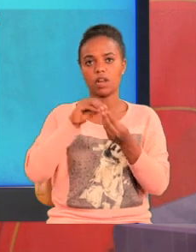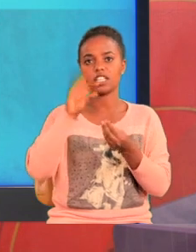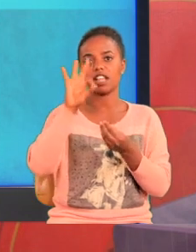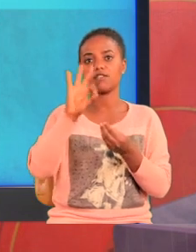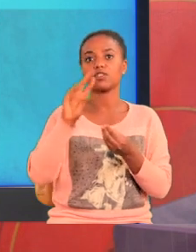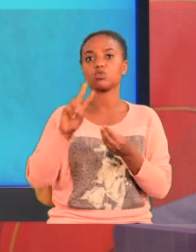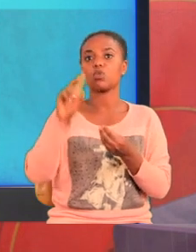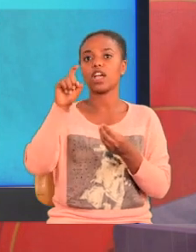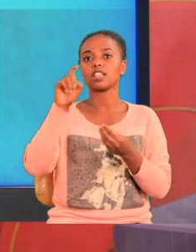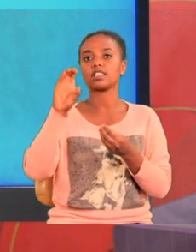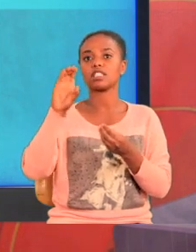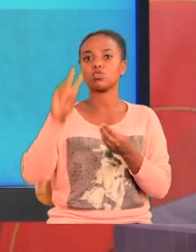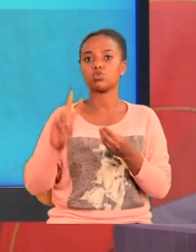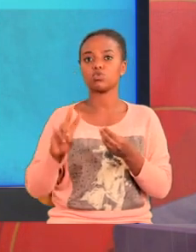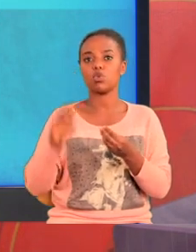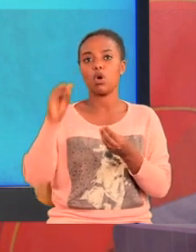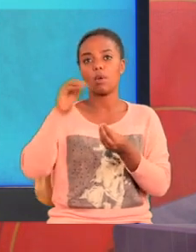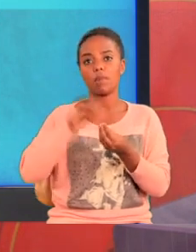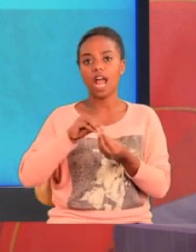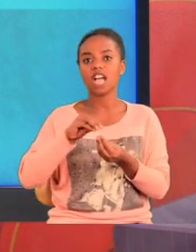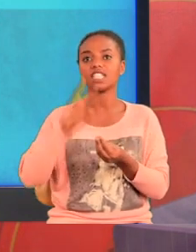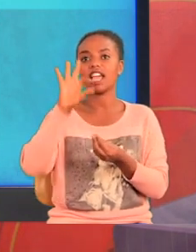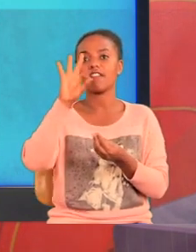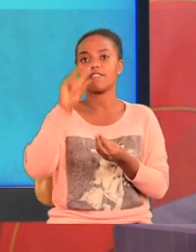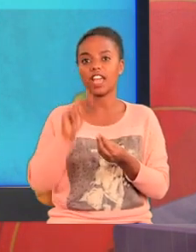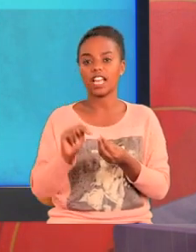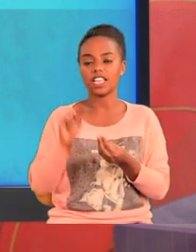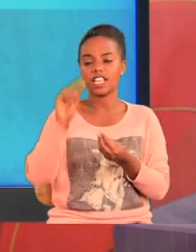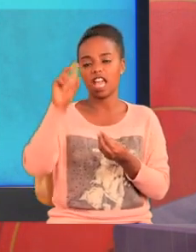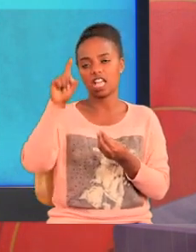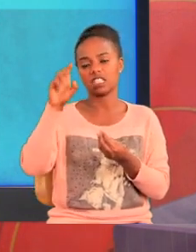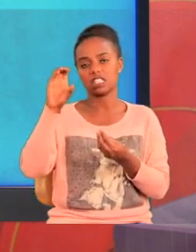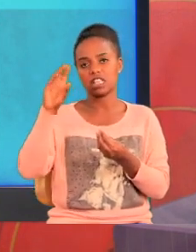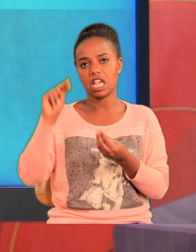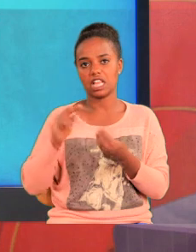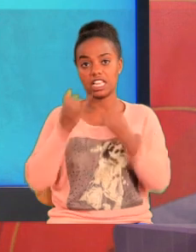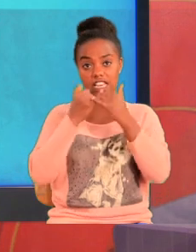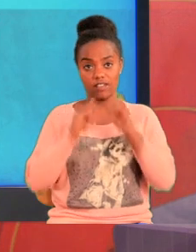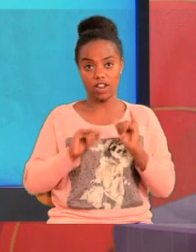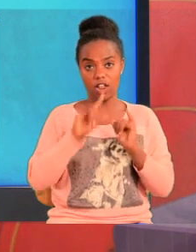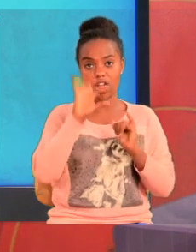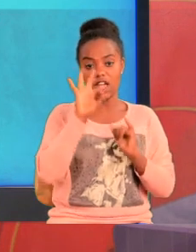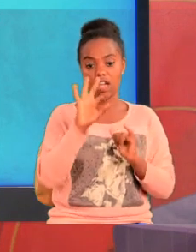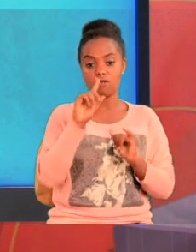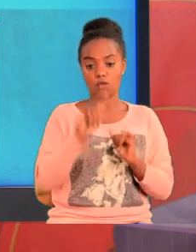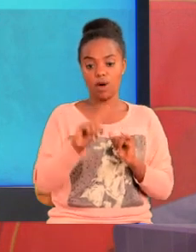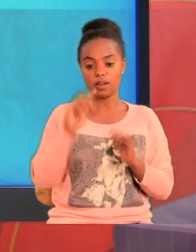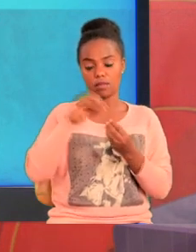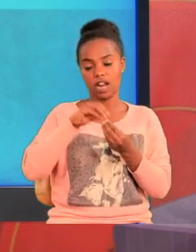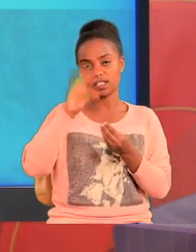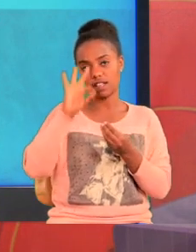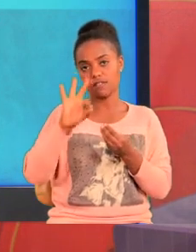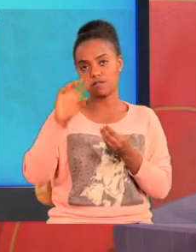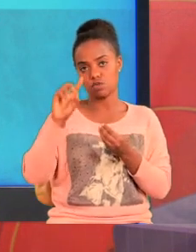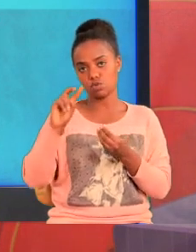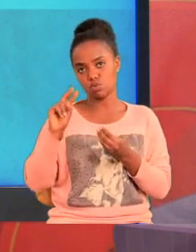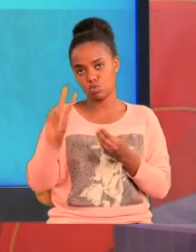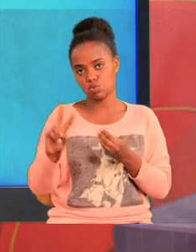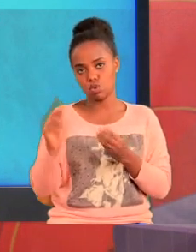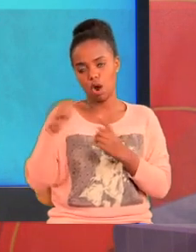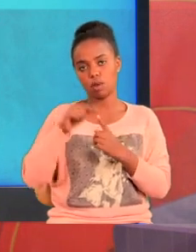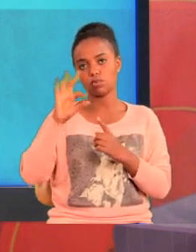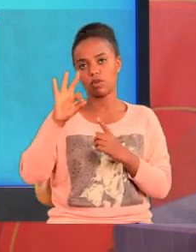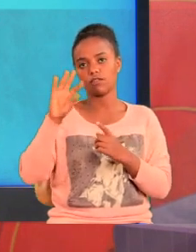plus fn xcn divided by f1 plus f2 plus up to fn. And the